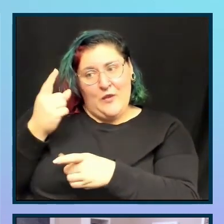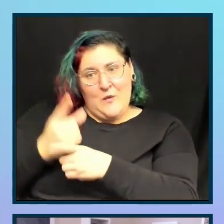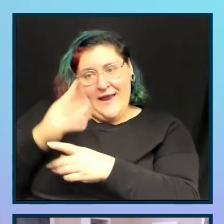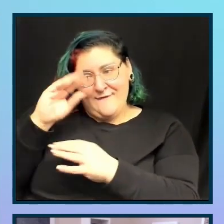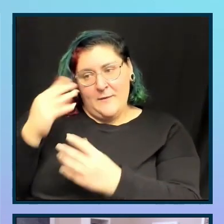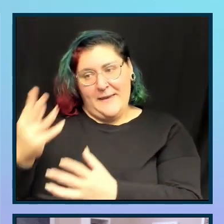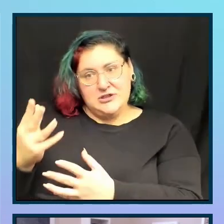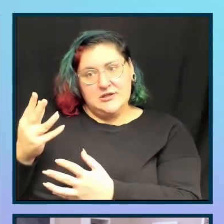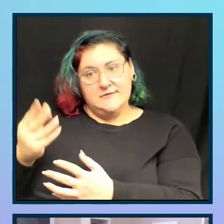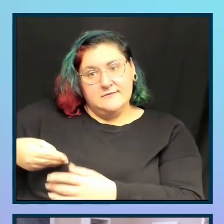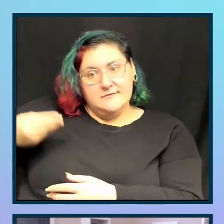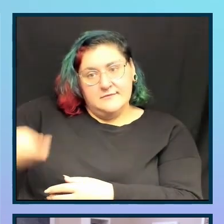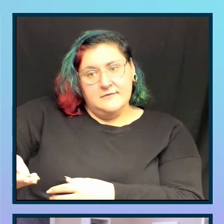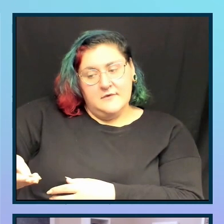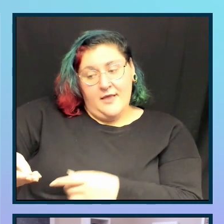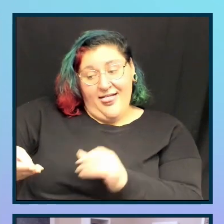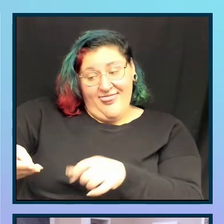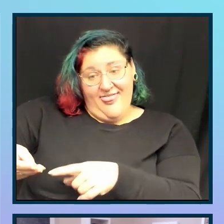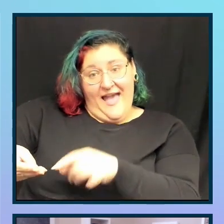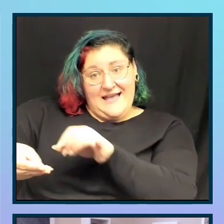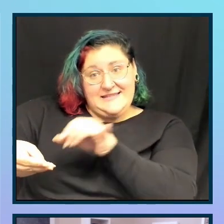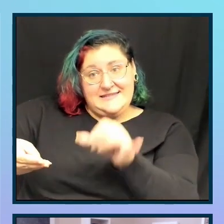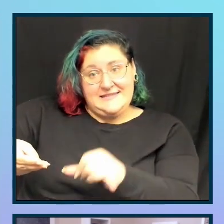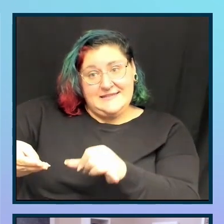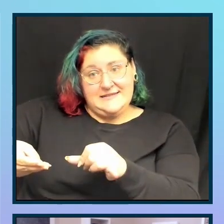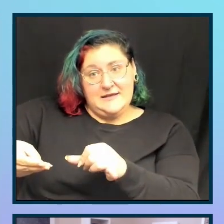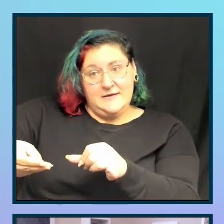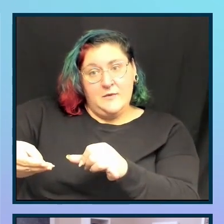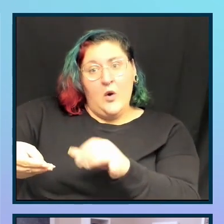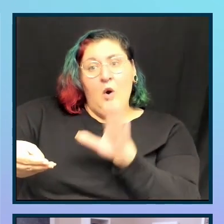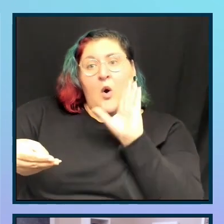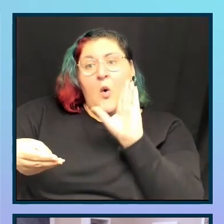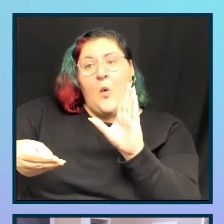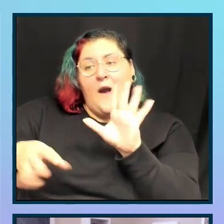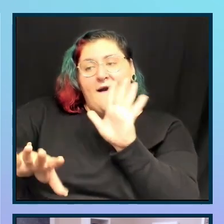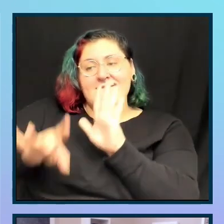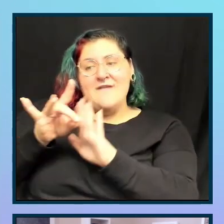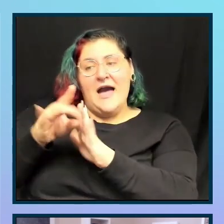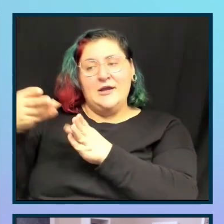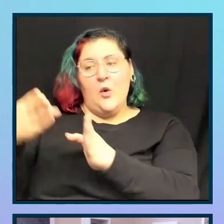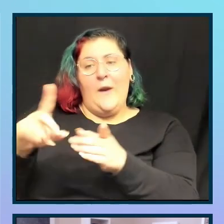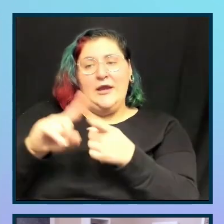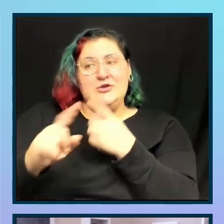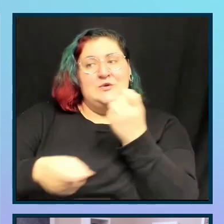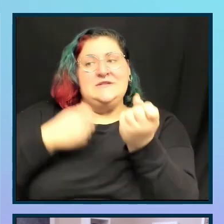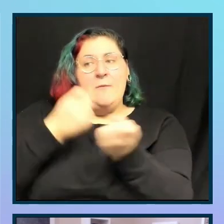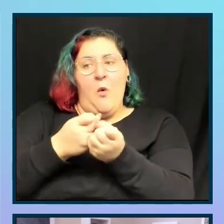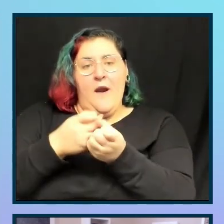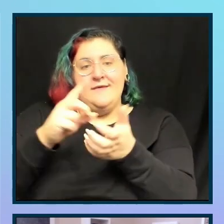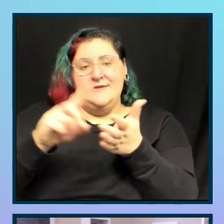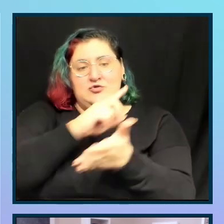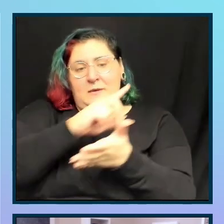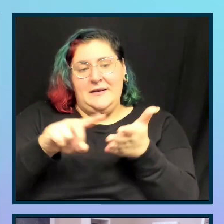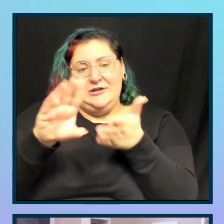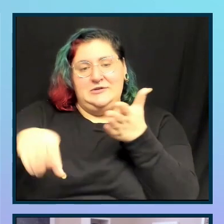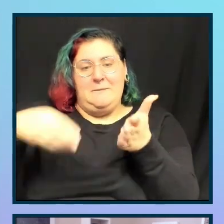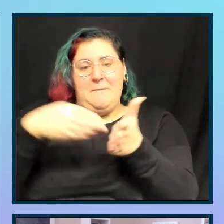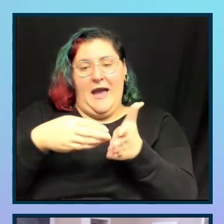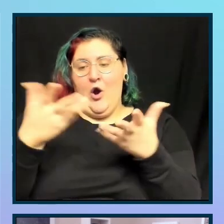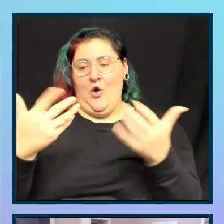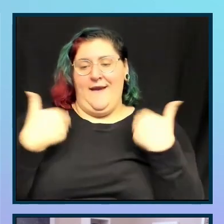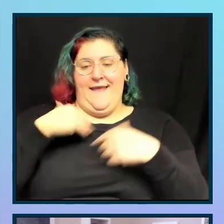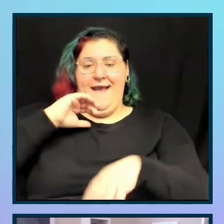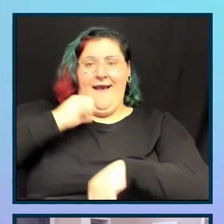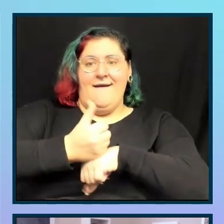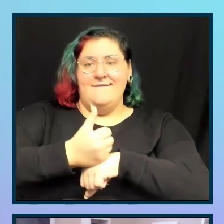always going to find ways to reinforce the biases that we have now. And you know,